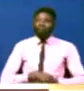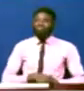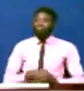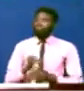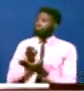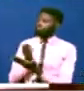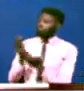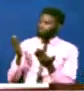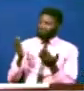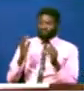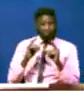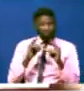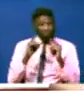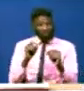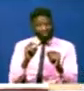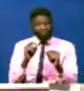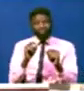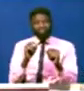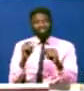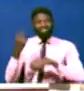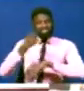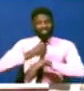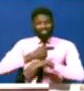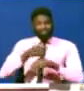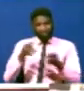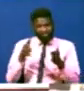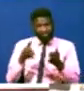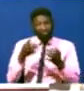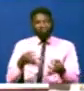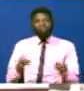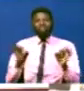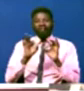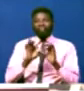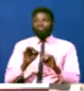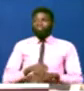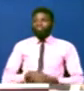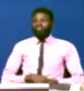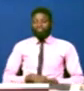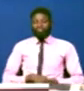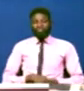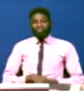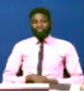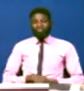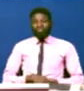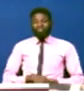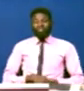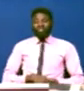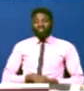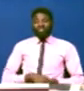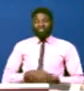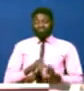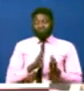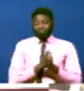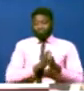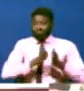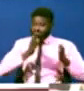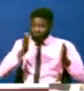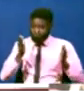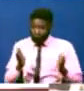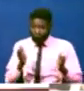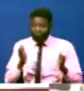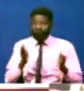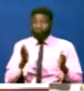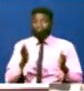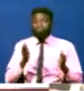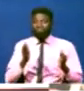walielezea umuhimu wa siku hii kwa maisha yao. To me, Lent represents sacrifice and prayer.